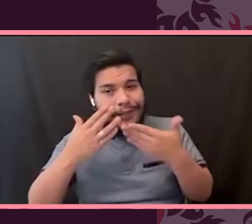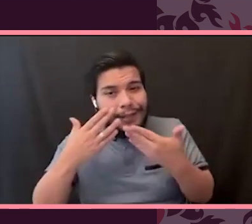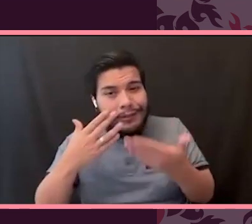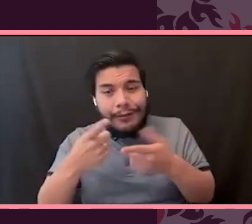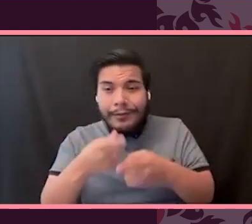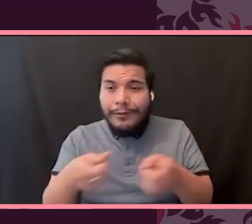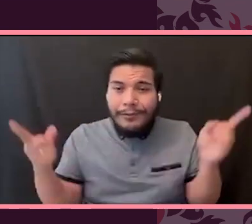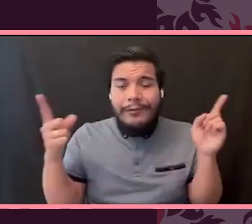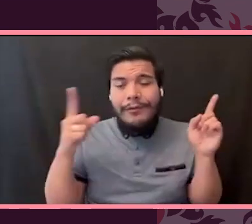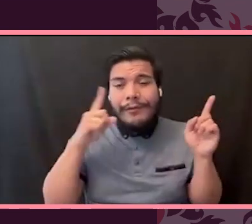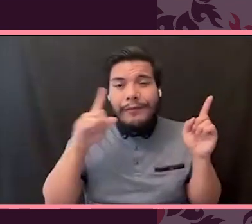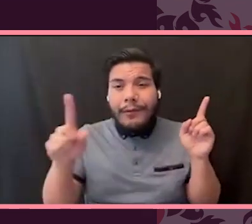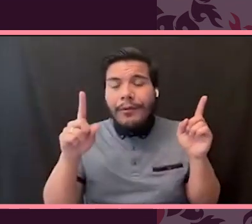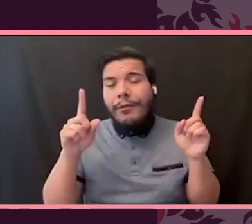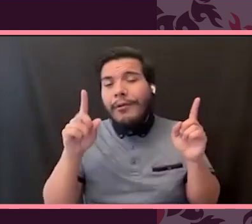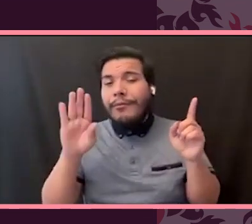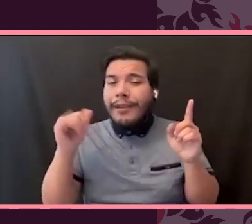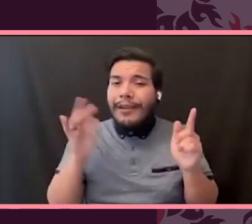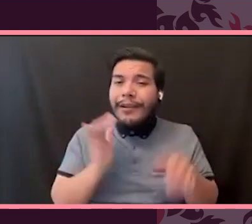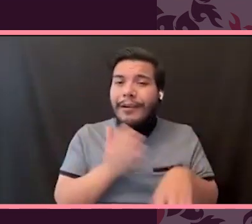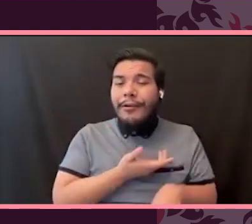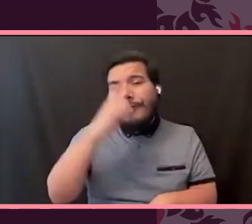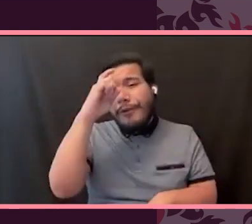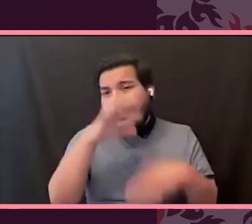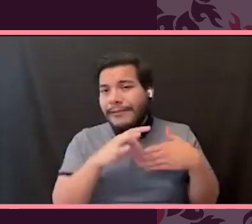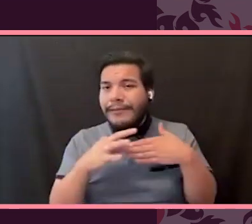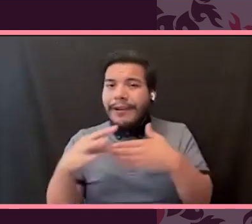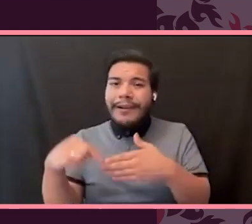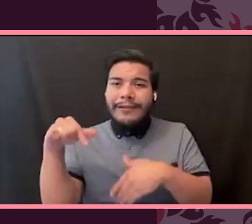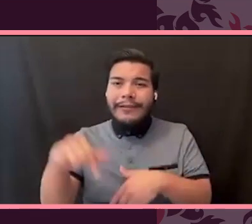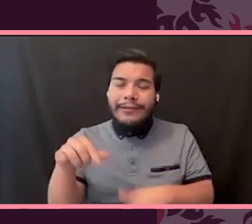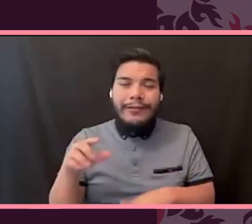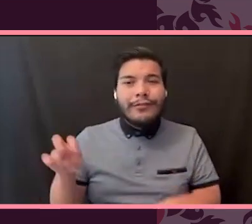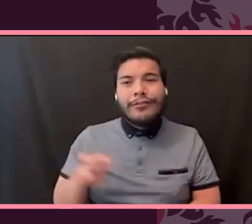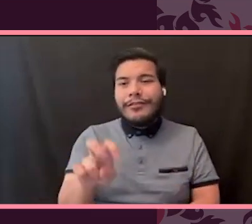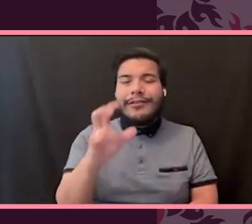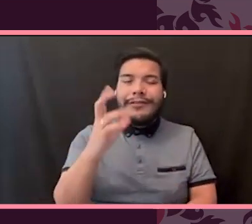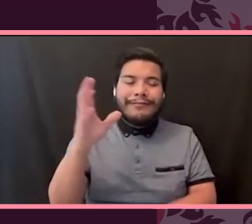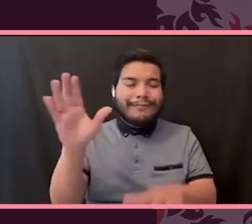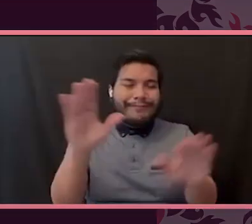wise guides on this journey. Goodbye, everyone.